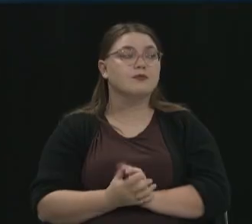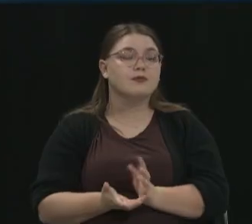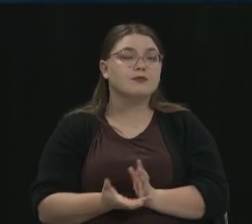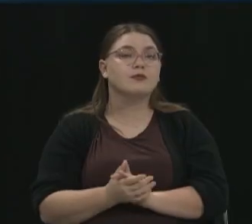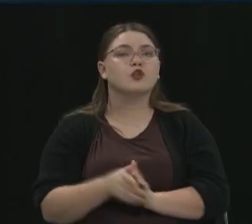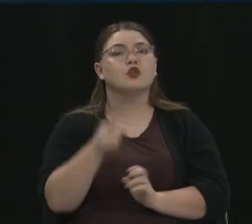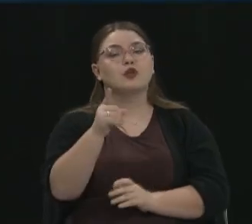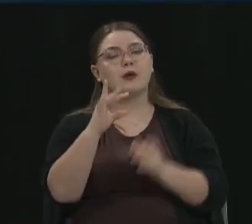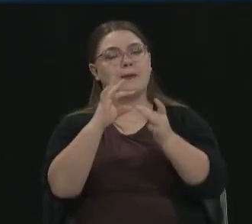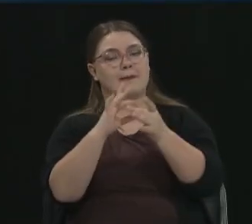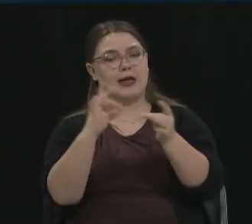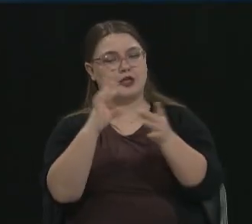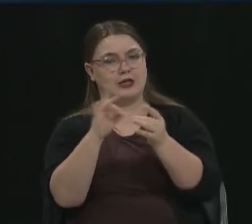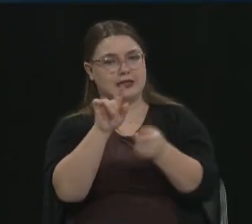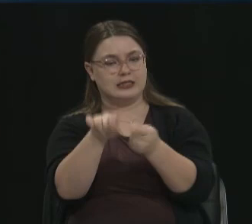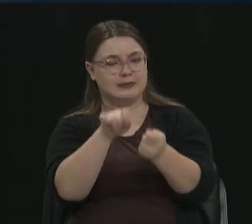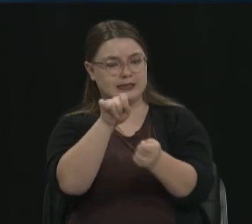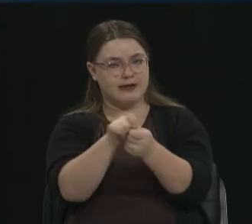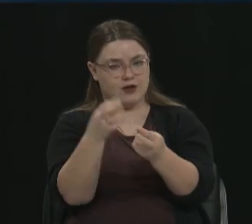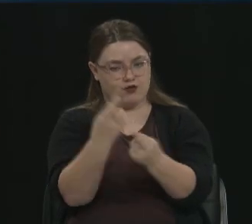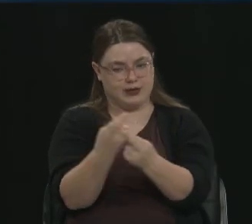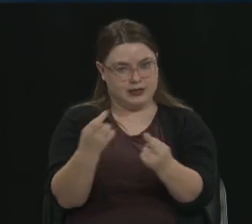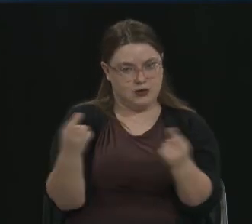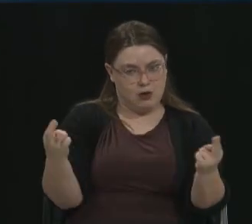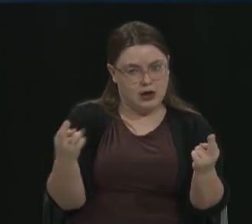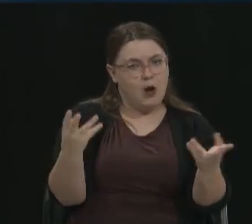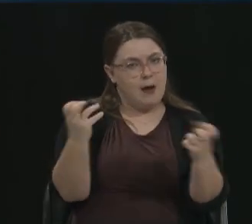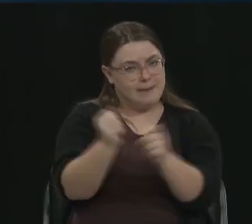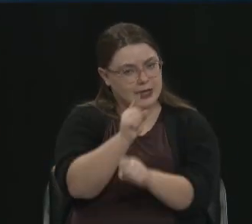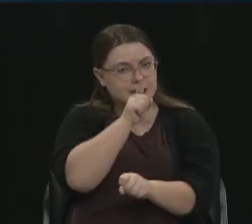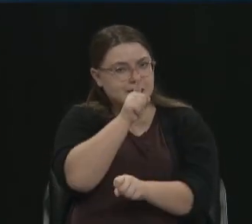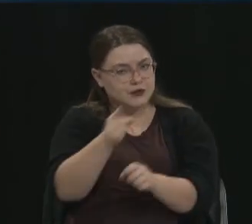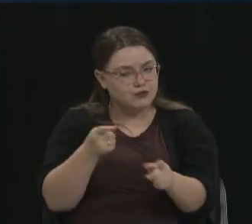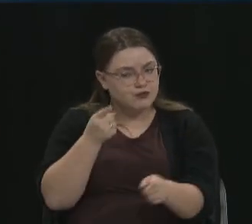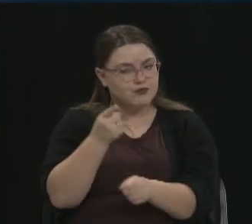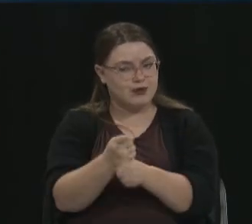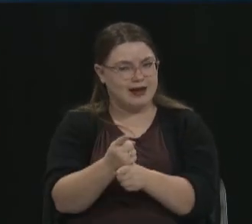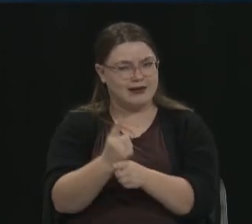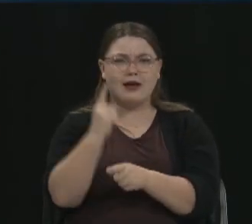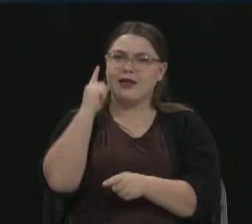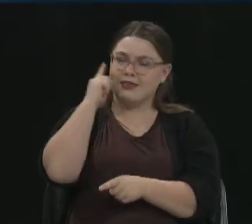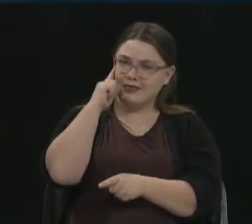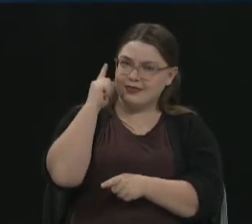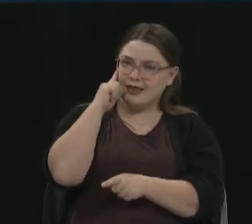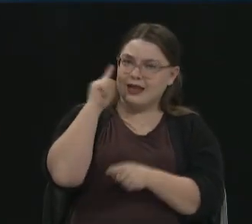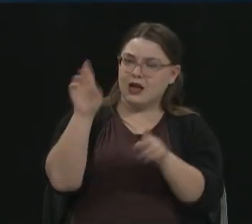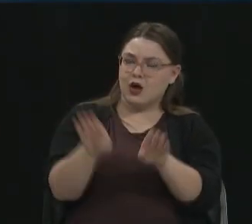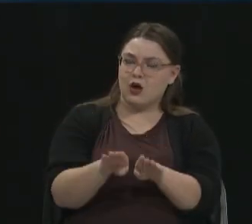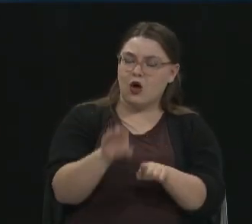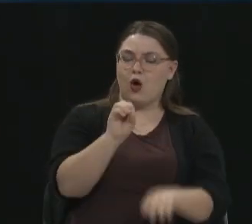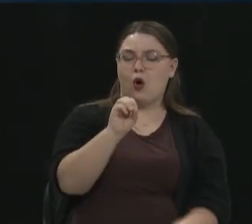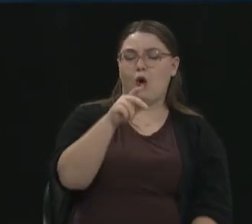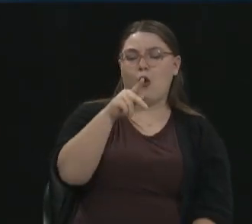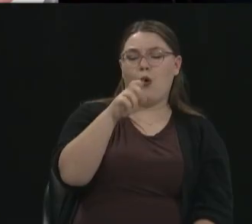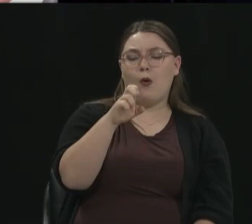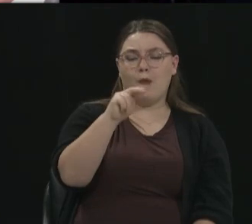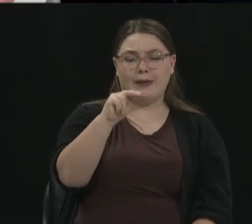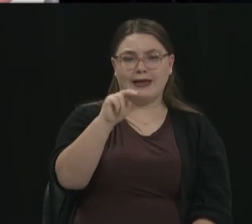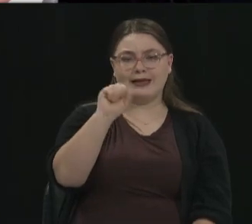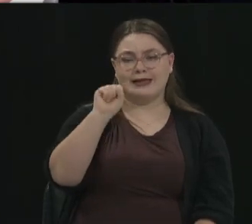You mentioned a resource that I want to make sure I get correct, and I think it was Open Secrets